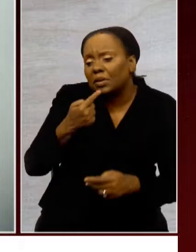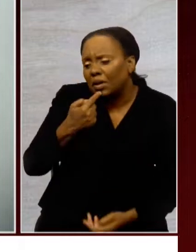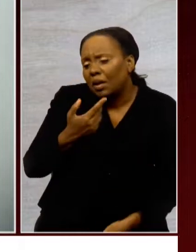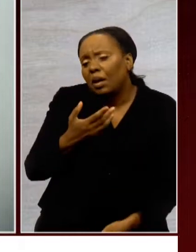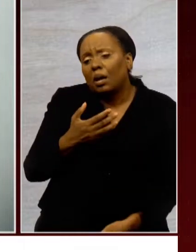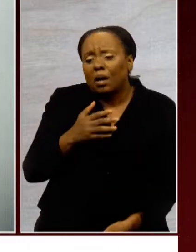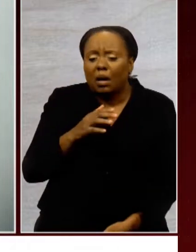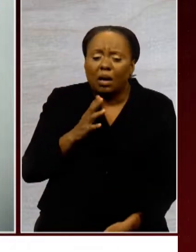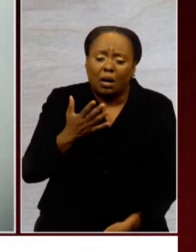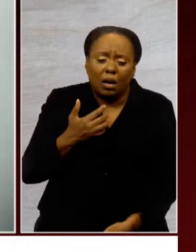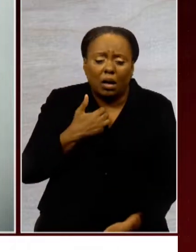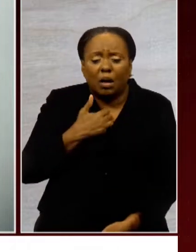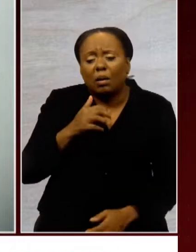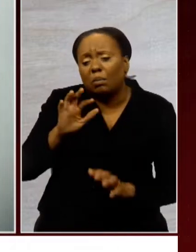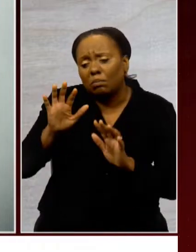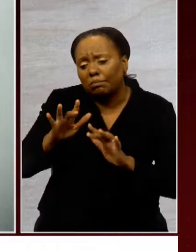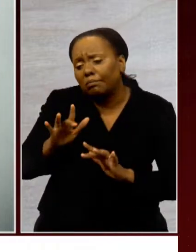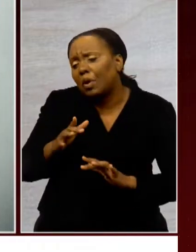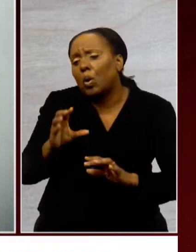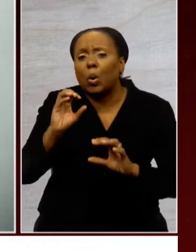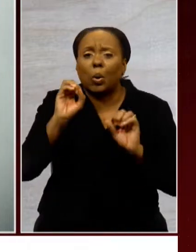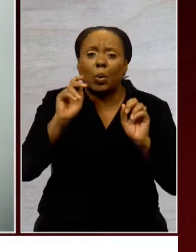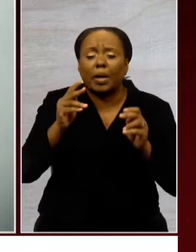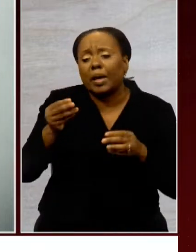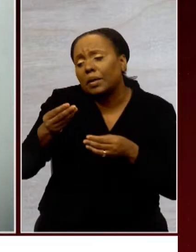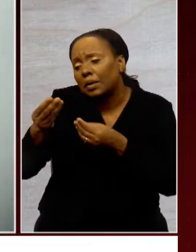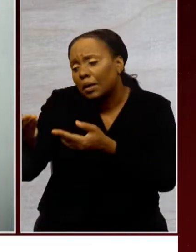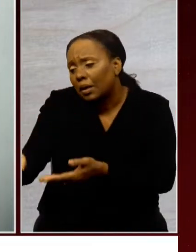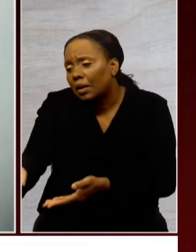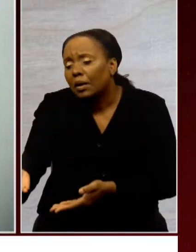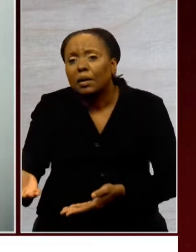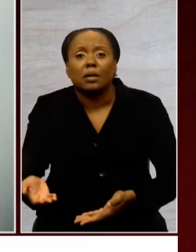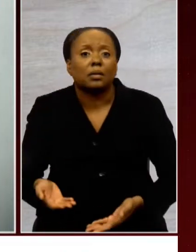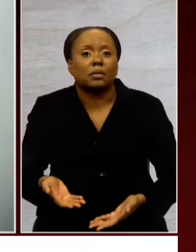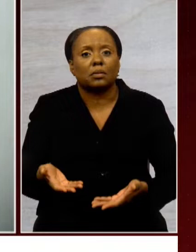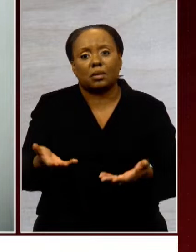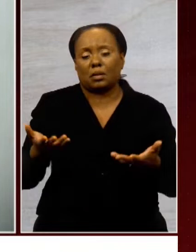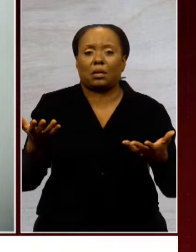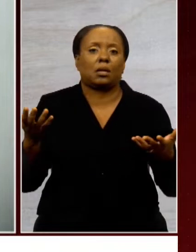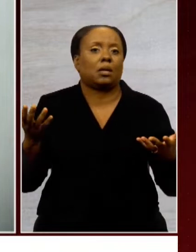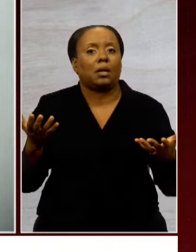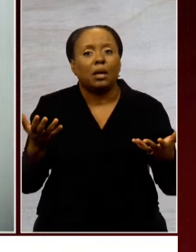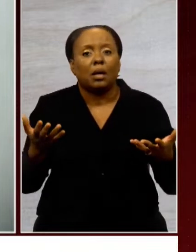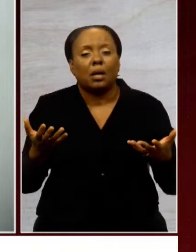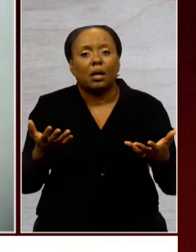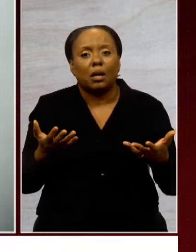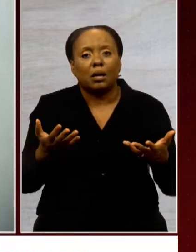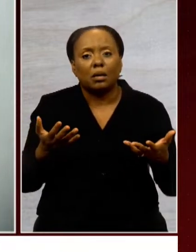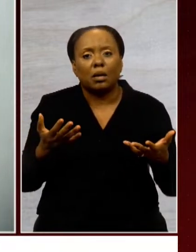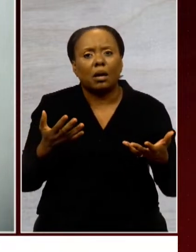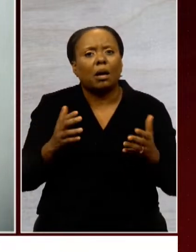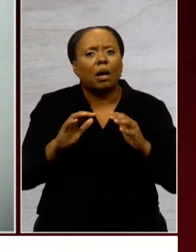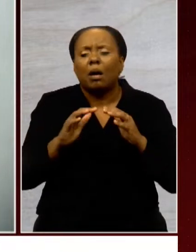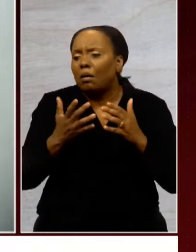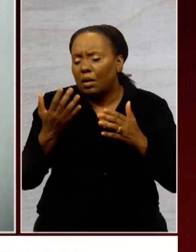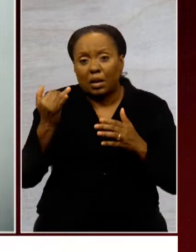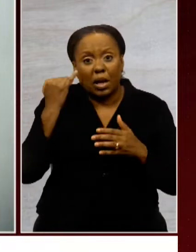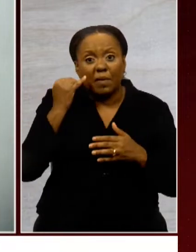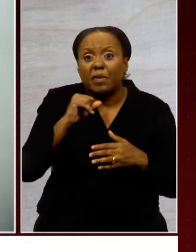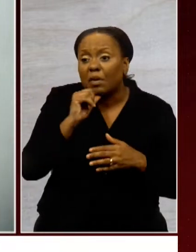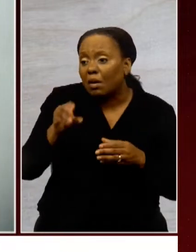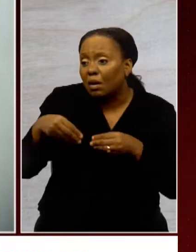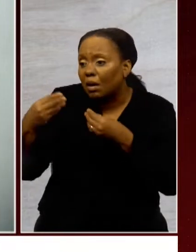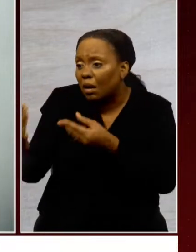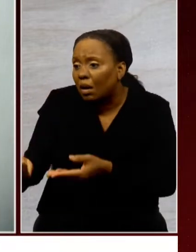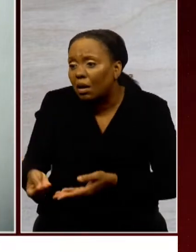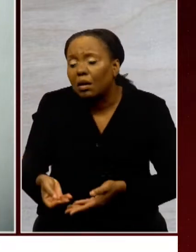money, you can't get out to buy the food for yourself. Where are you going to go? How are you going to get the food? How are you going to provide for yourself? So you do have to